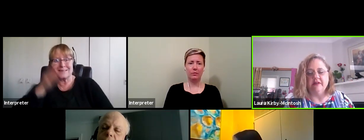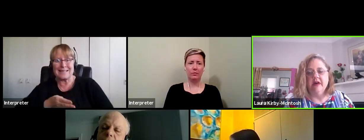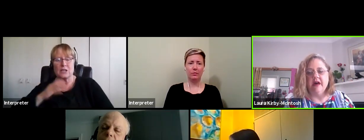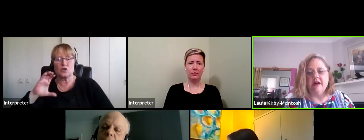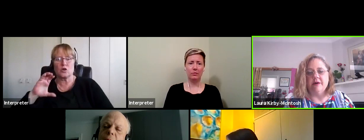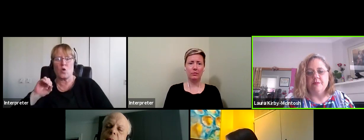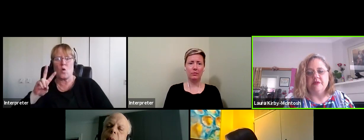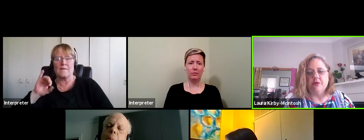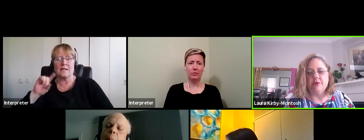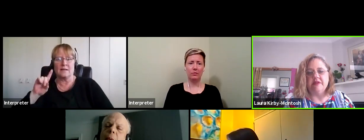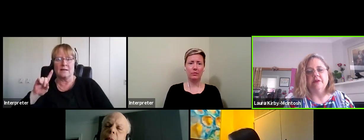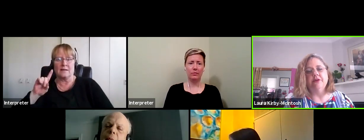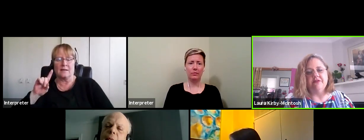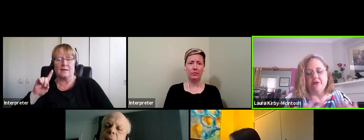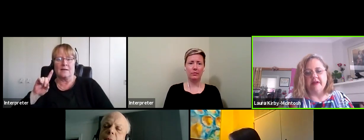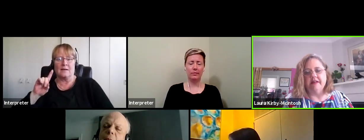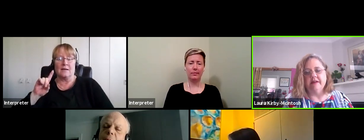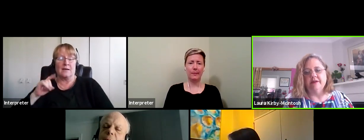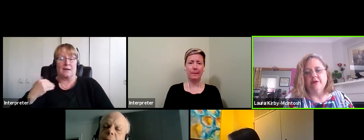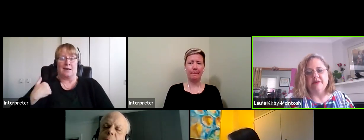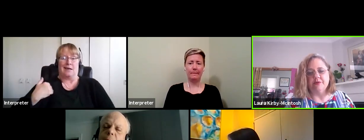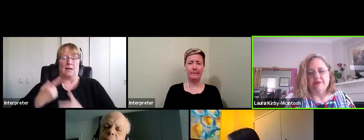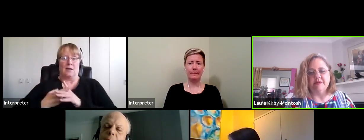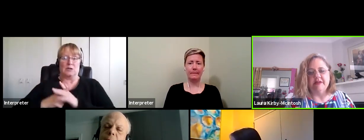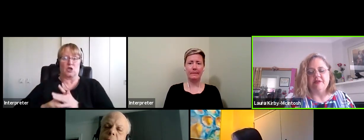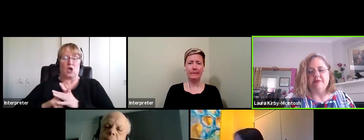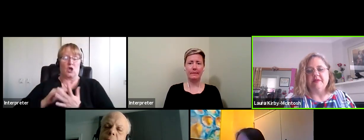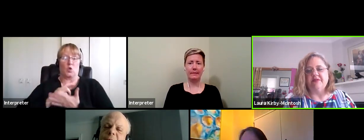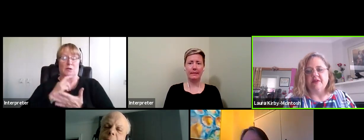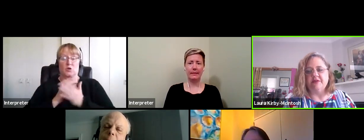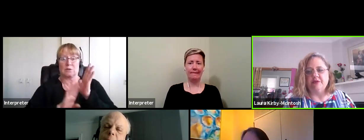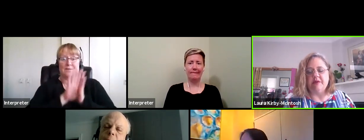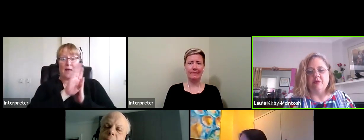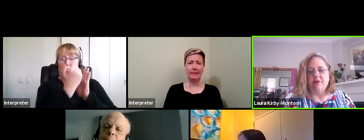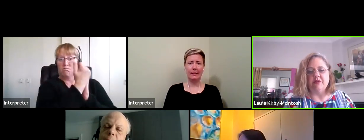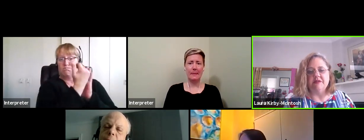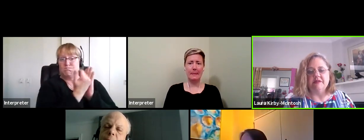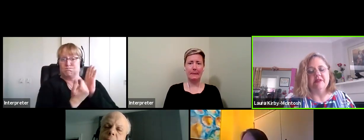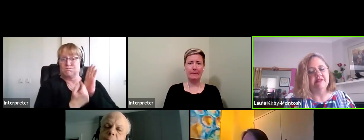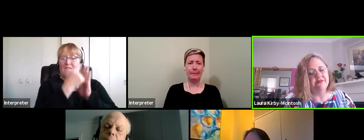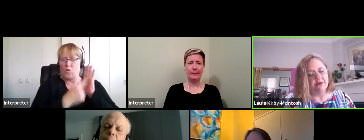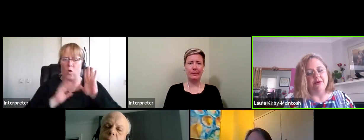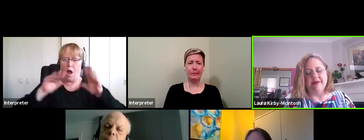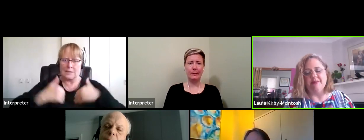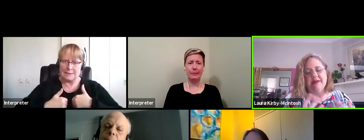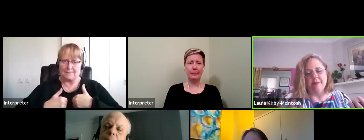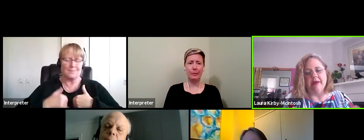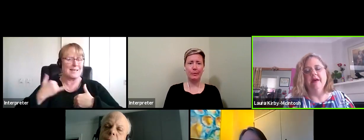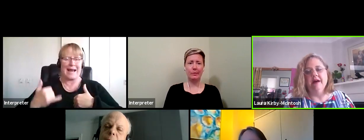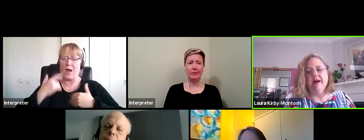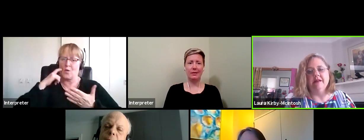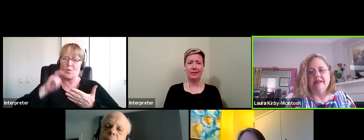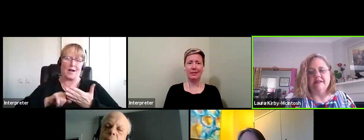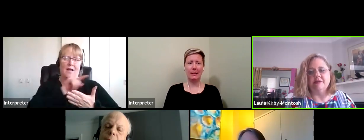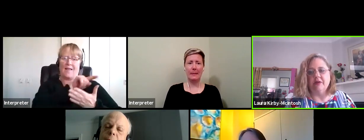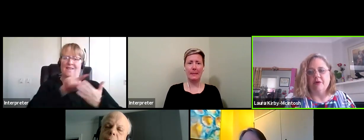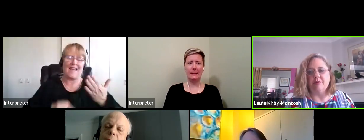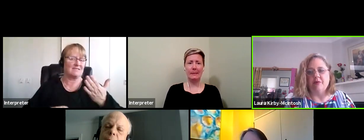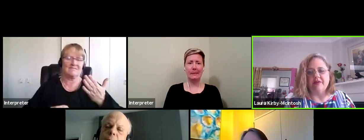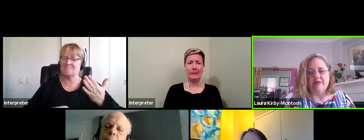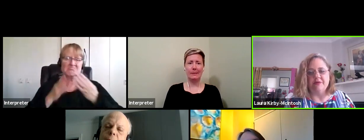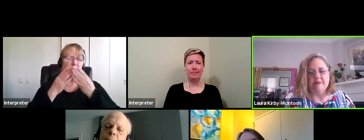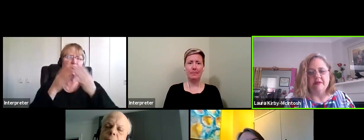ontarioautismcoalition.com/COVID. So we started off creating a resources page specific to people with autism, but it's very quickly becoming links that will